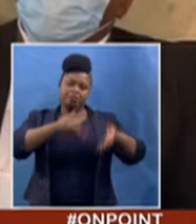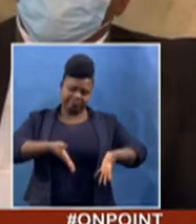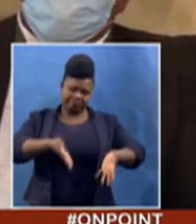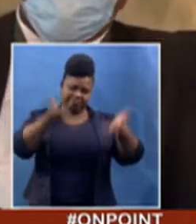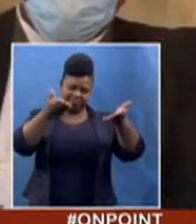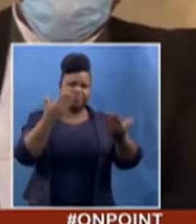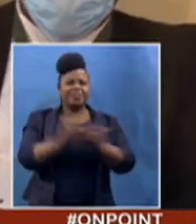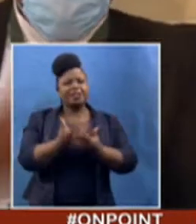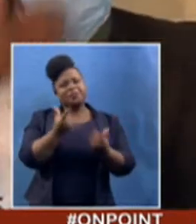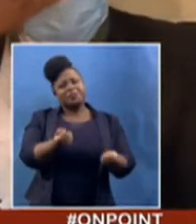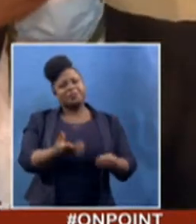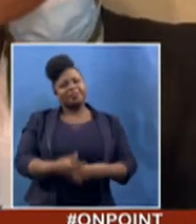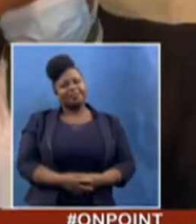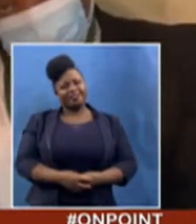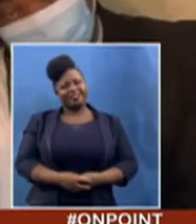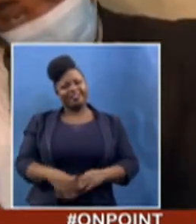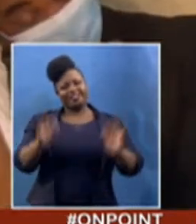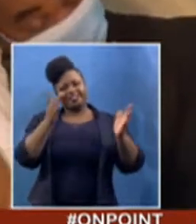it.